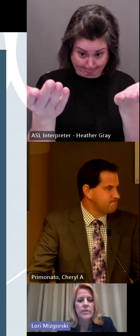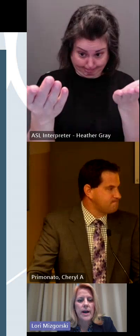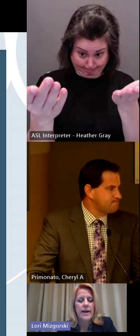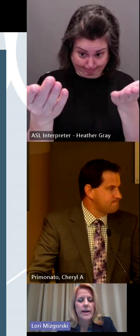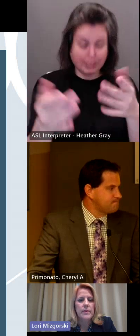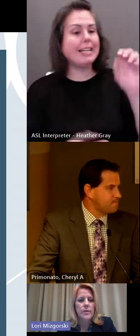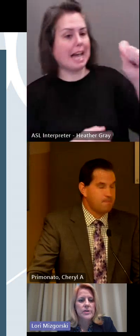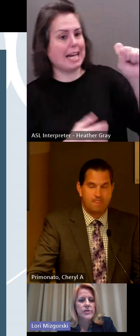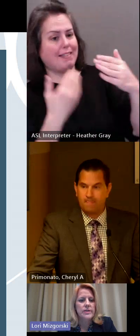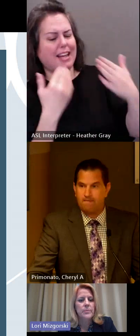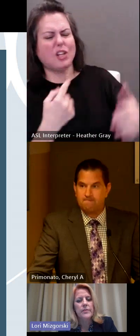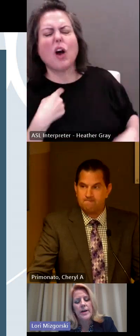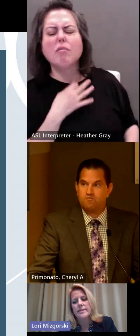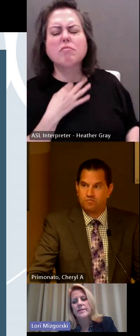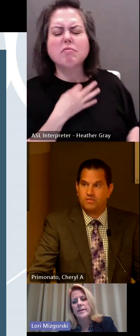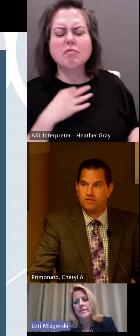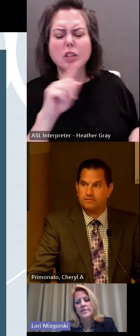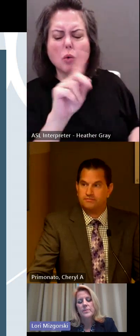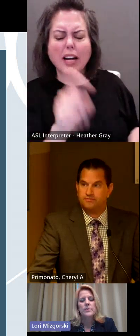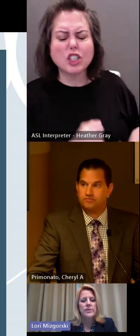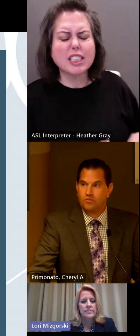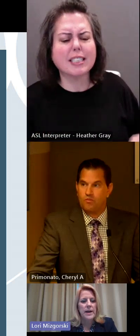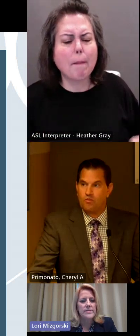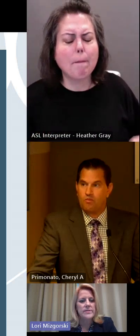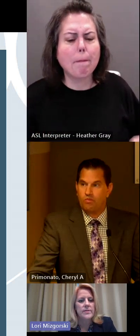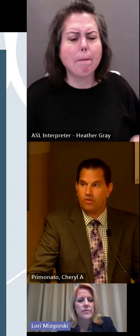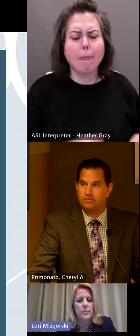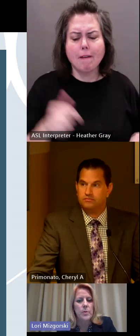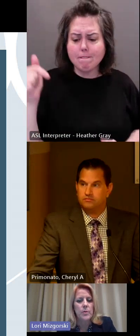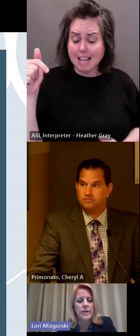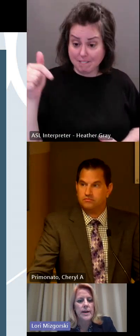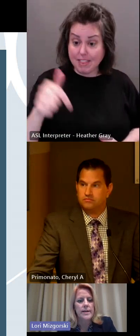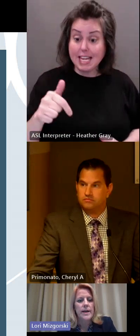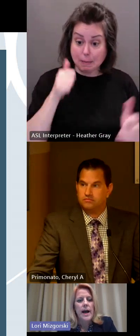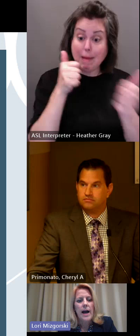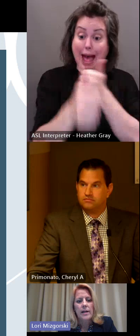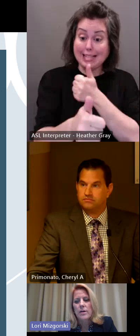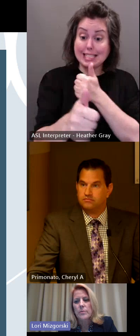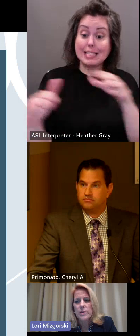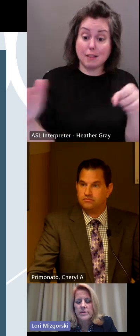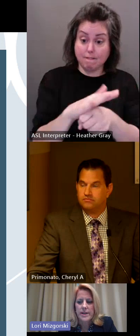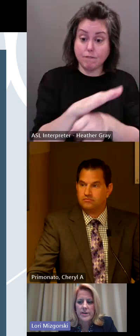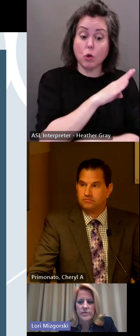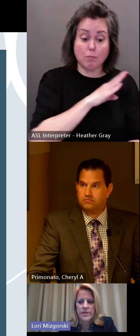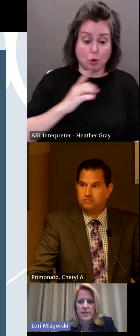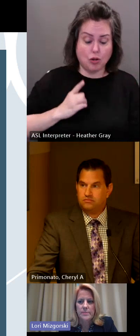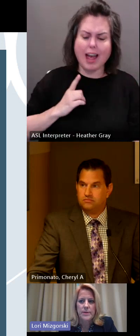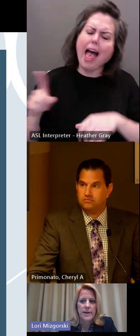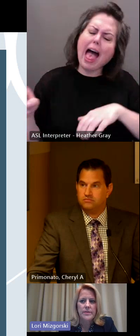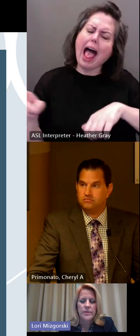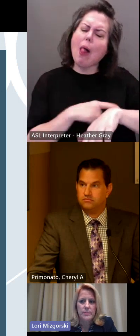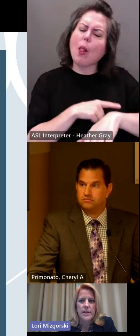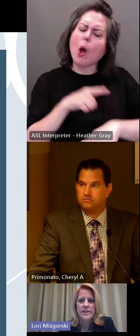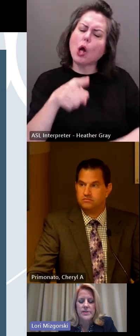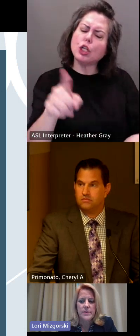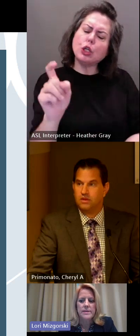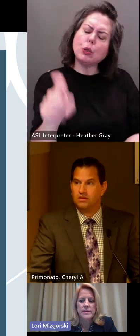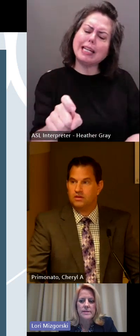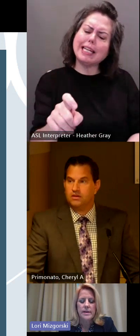Yes, thank you. I have a question, provided this motion passes the full board. And how long will it take you to implement